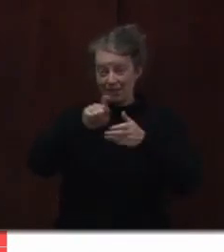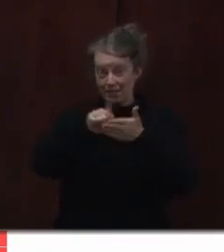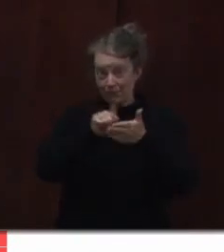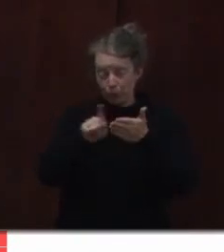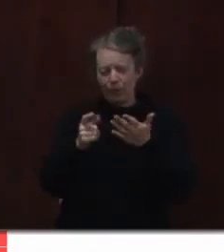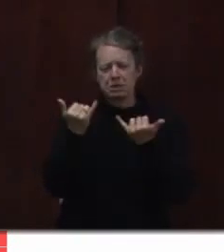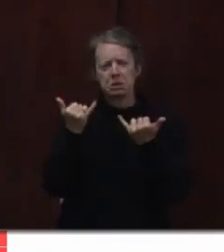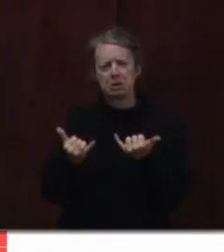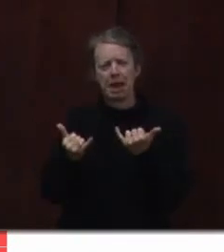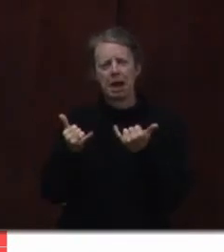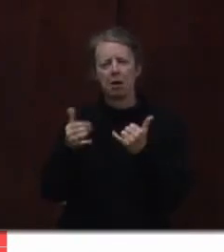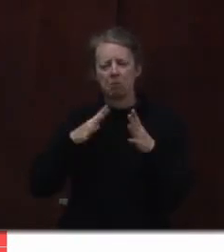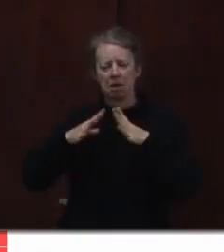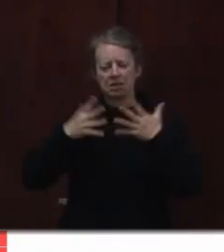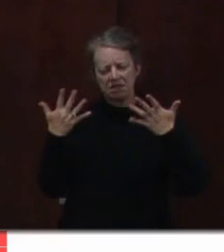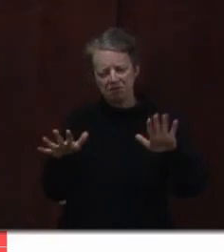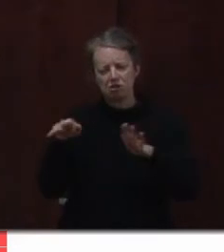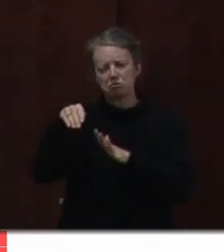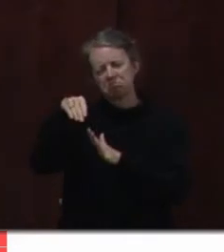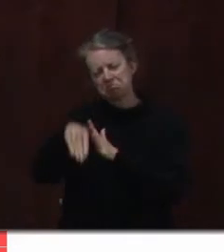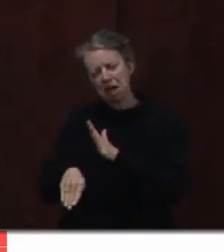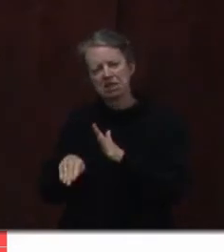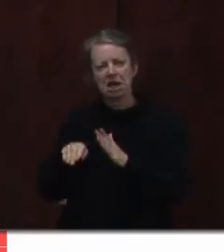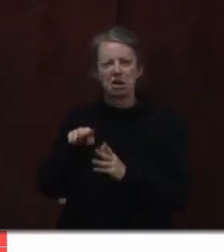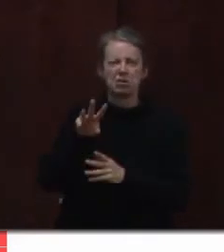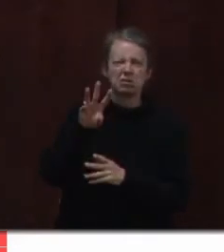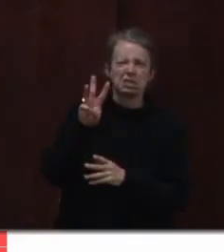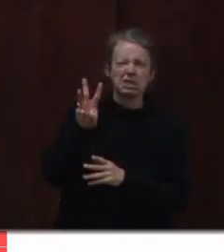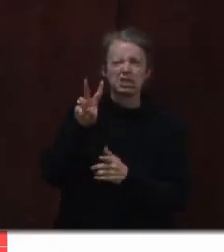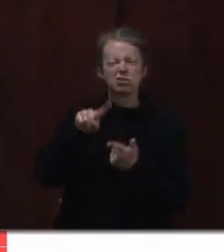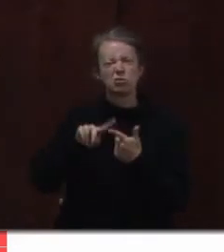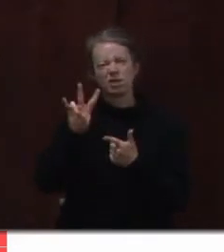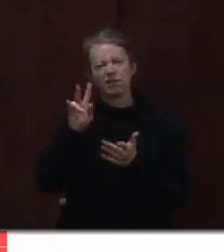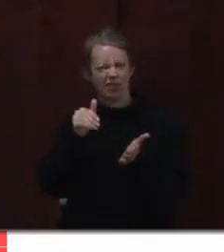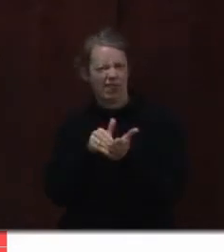anywhere in the mid-6,000s to 7,000s.